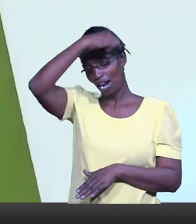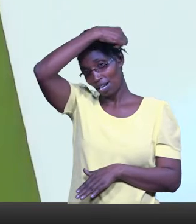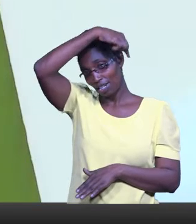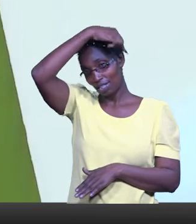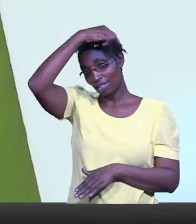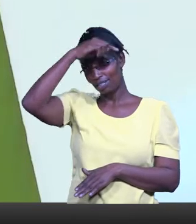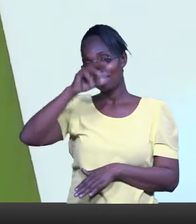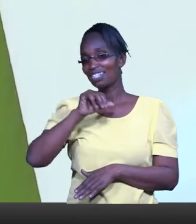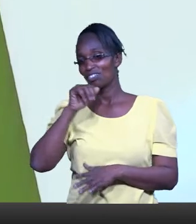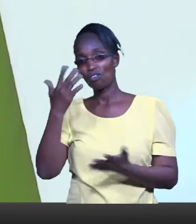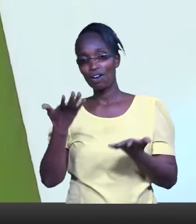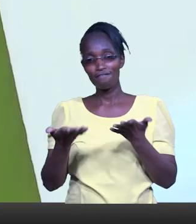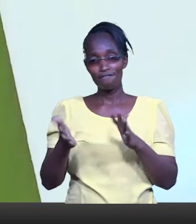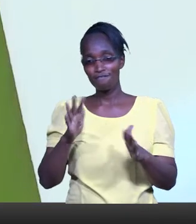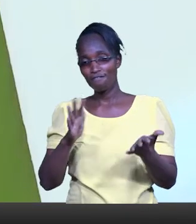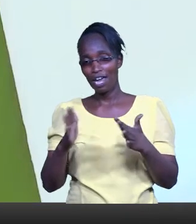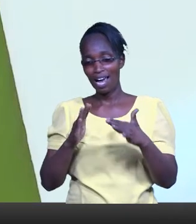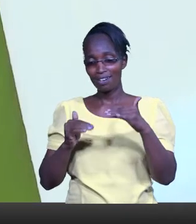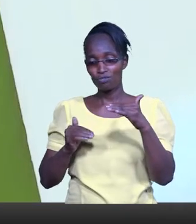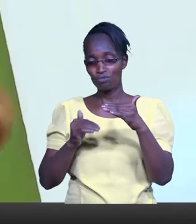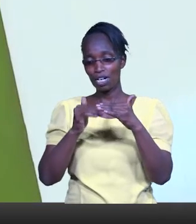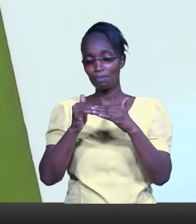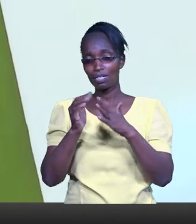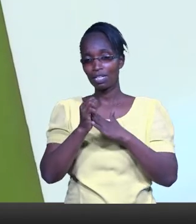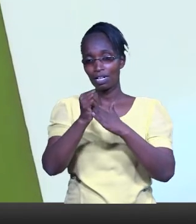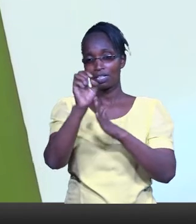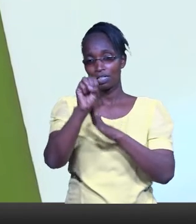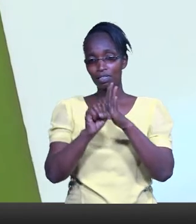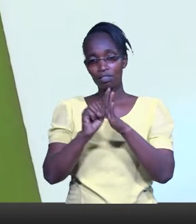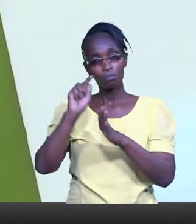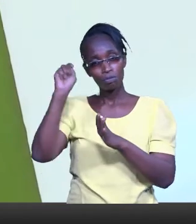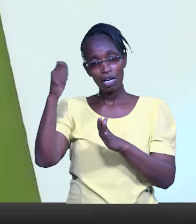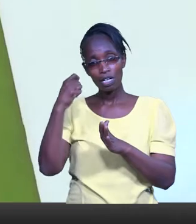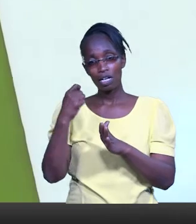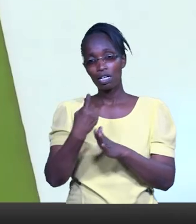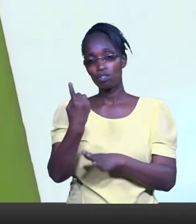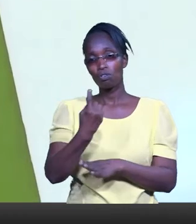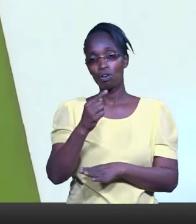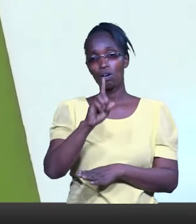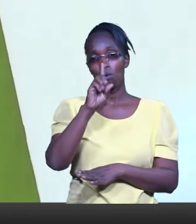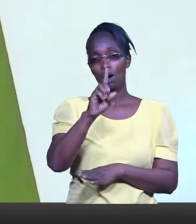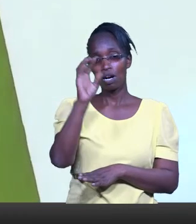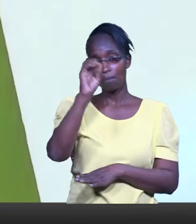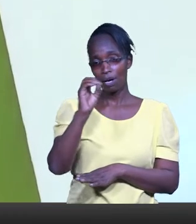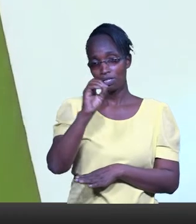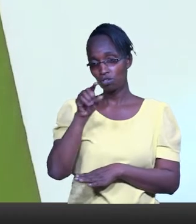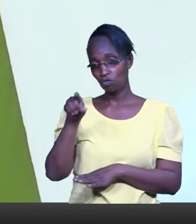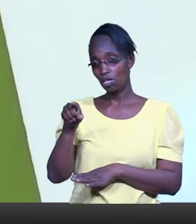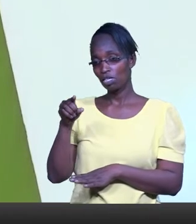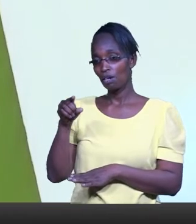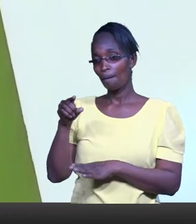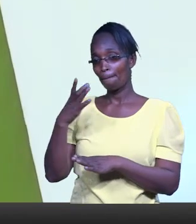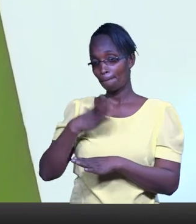degree. It is not fair to limit the leadership of Kenya into only 1% of the